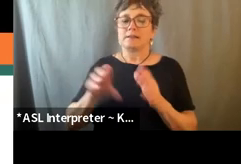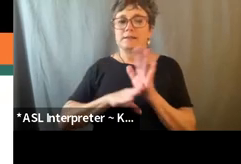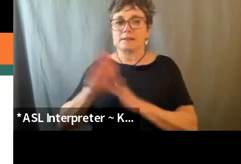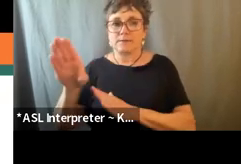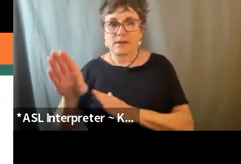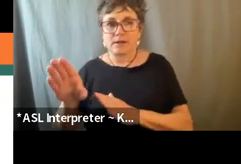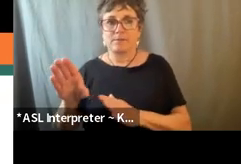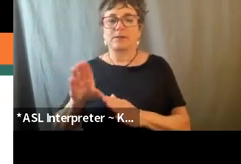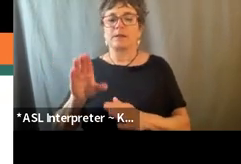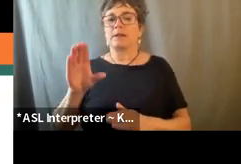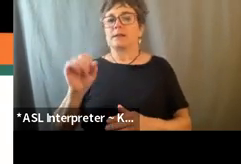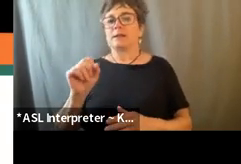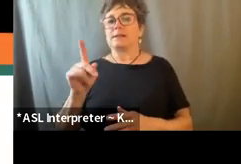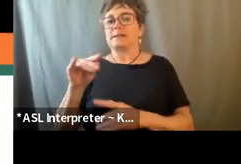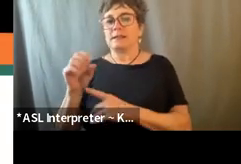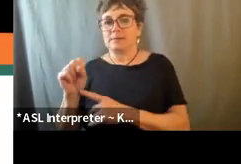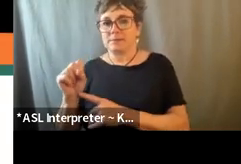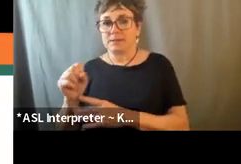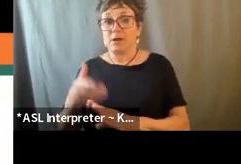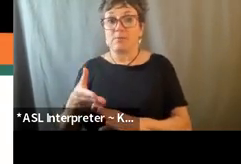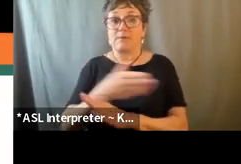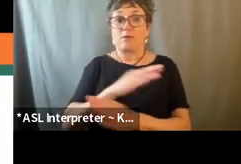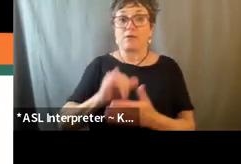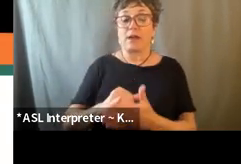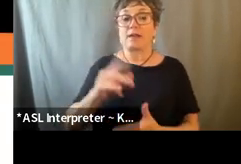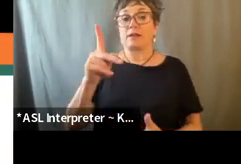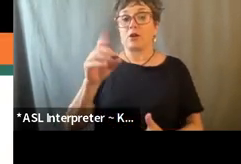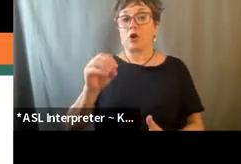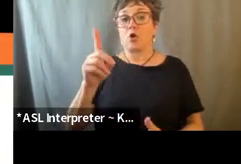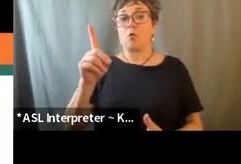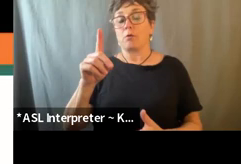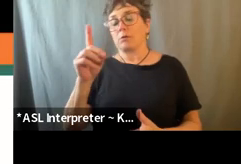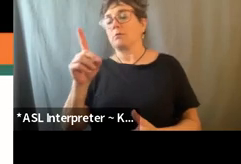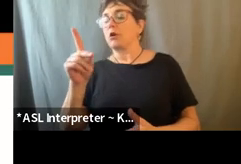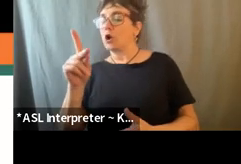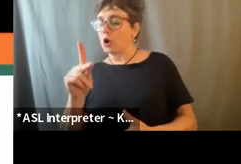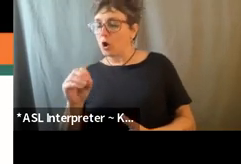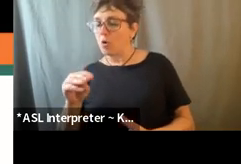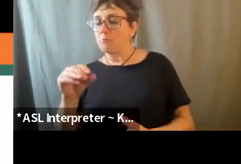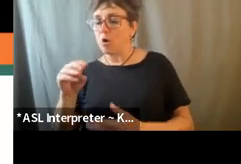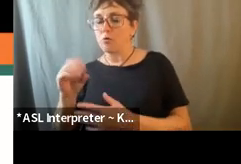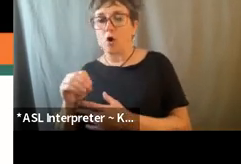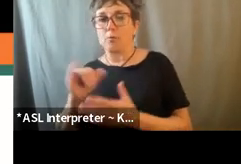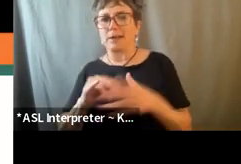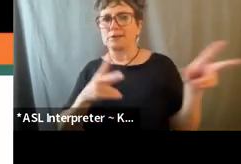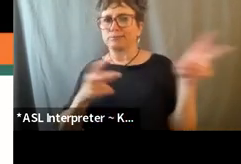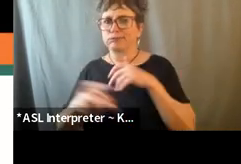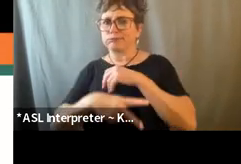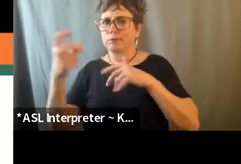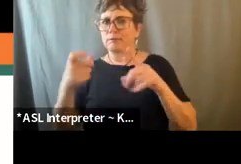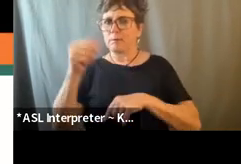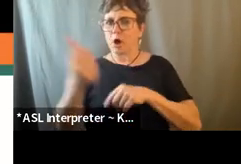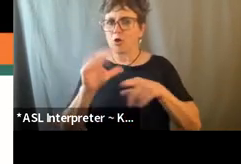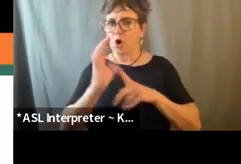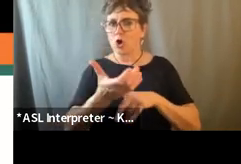called Kimono. And so that was cultural appropriation. And so they had to rethink, like, how are we going to do this differently? And we have to